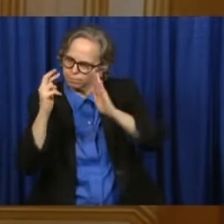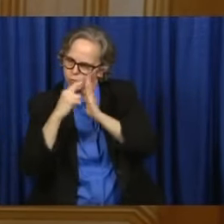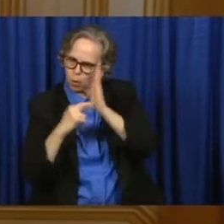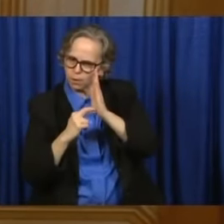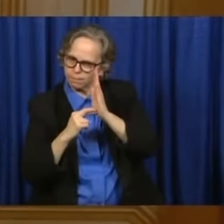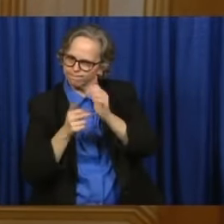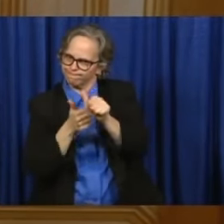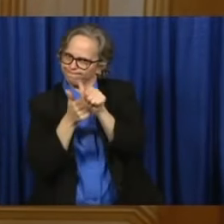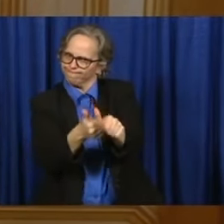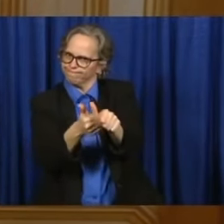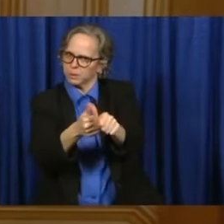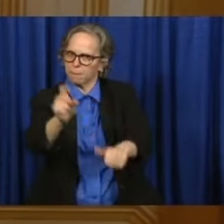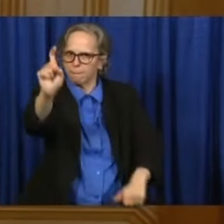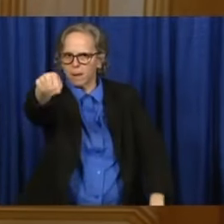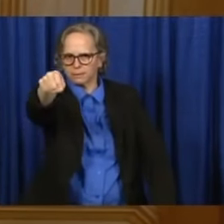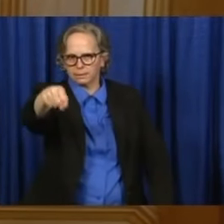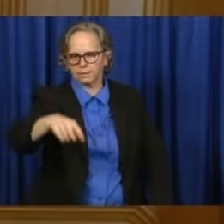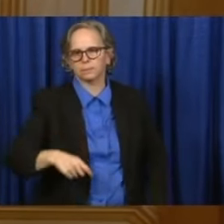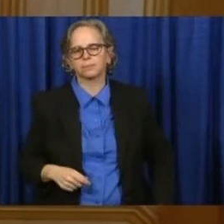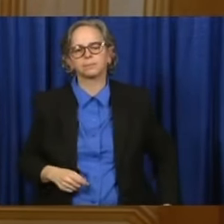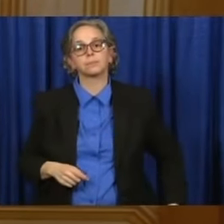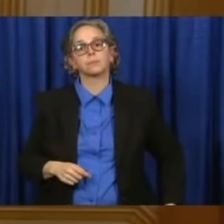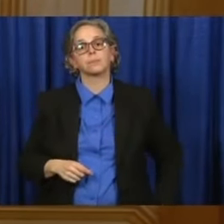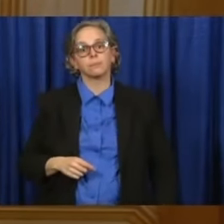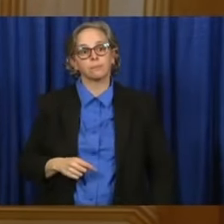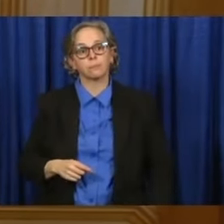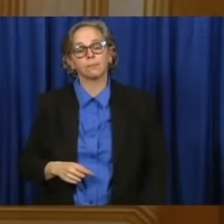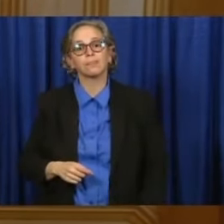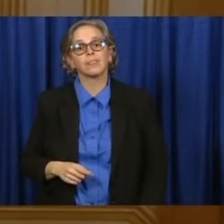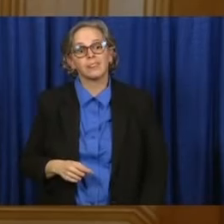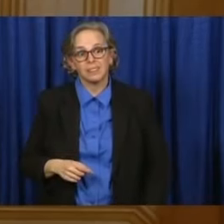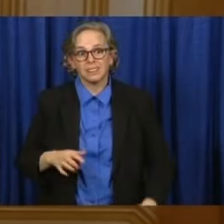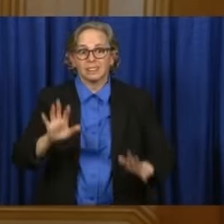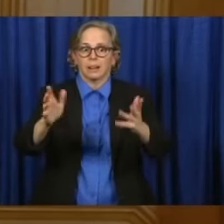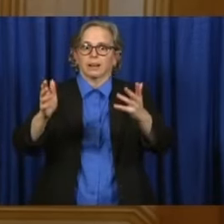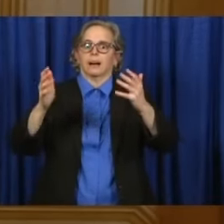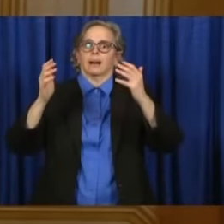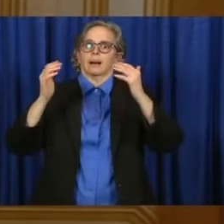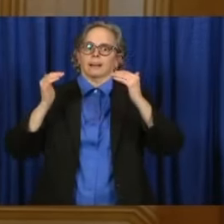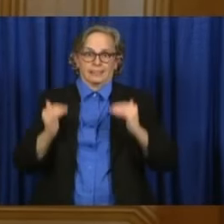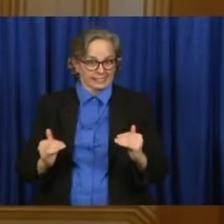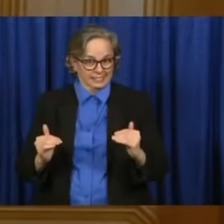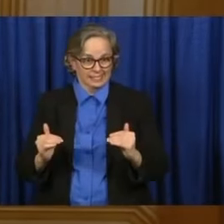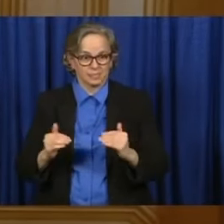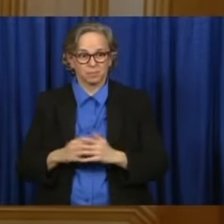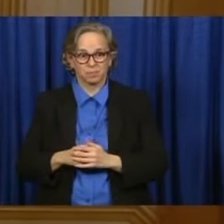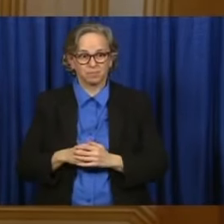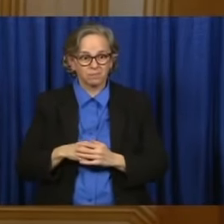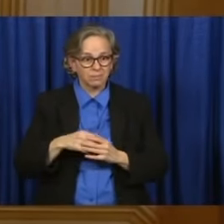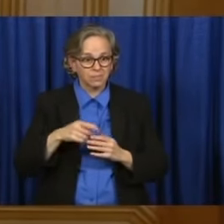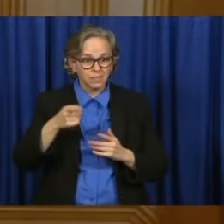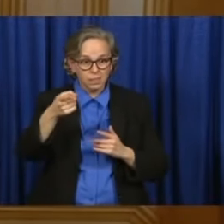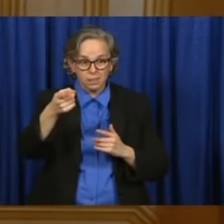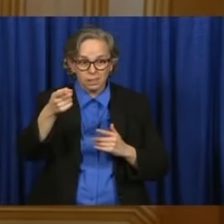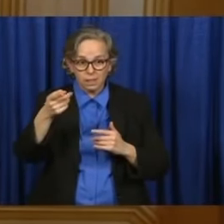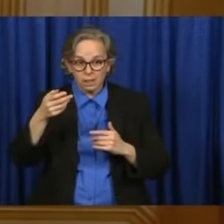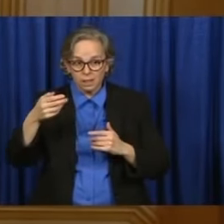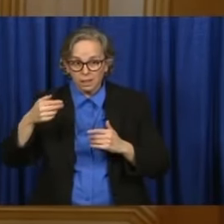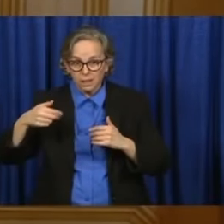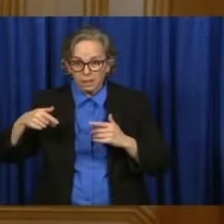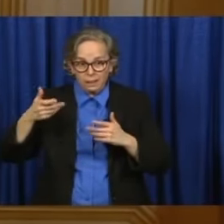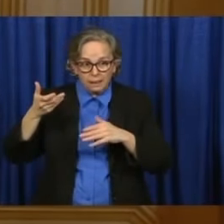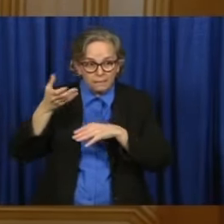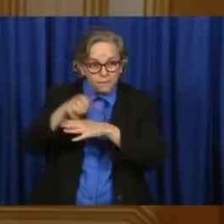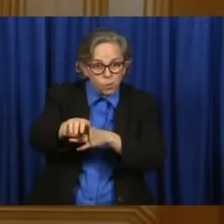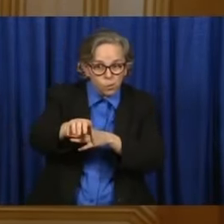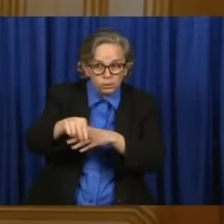Let me again thank everybody who's enforcing this order. Look, this is